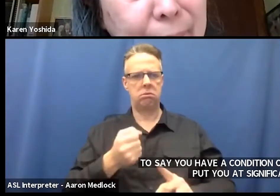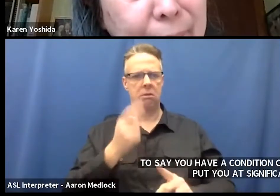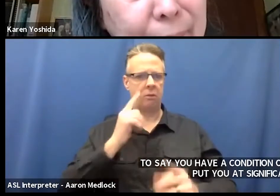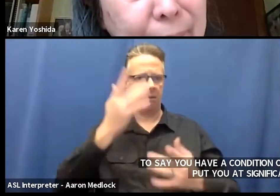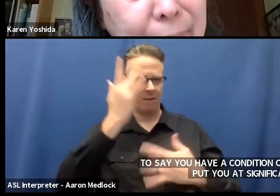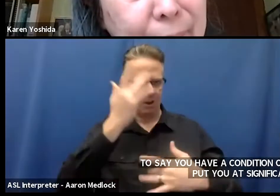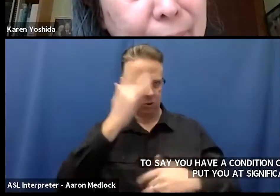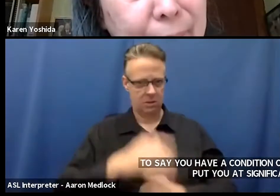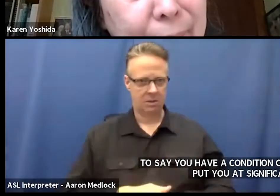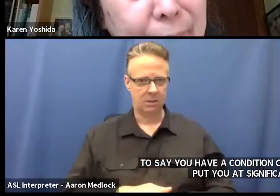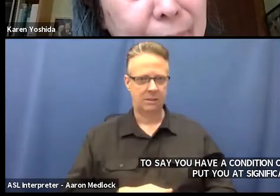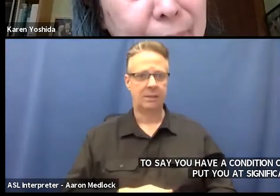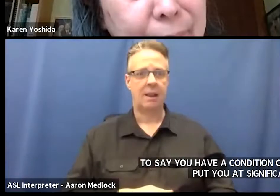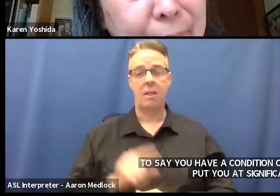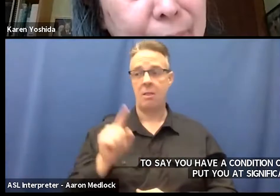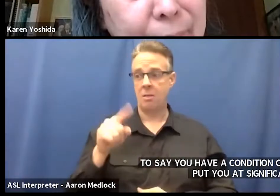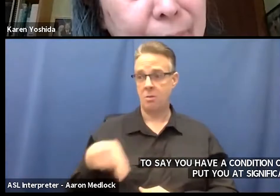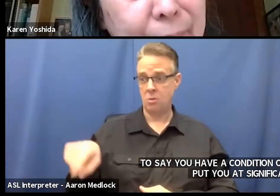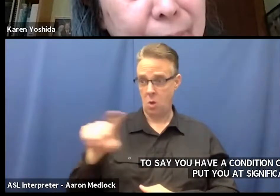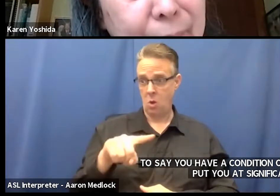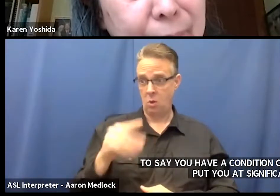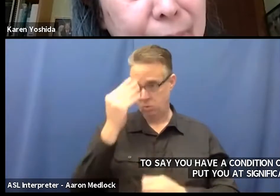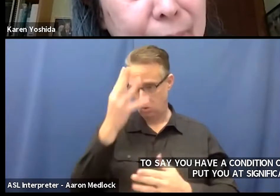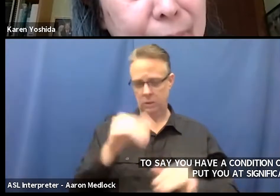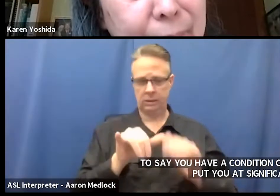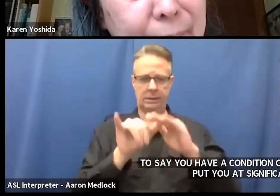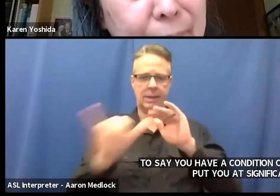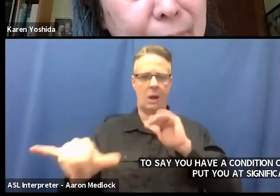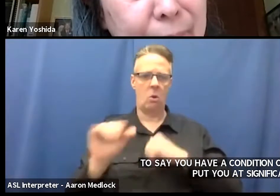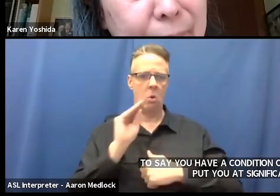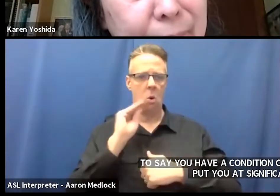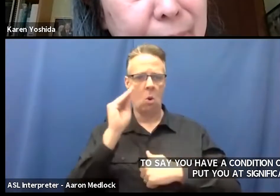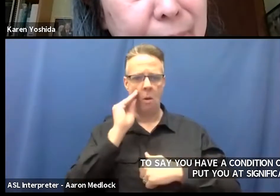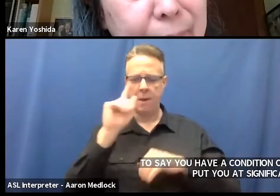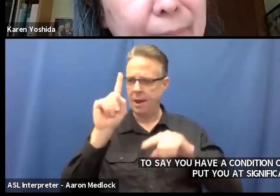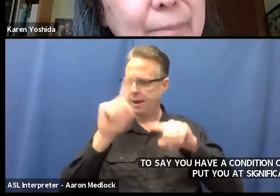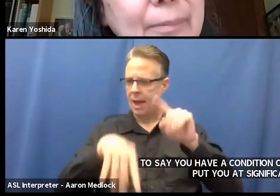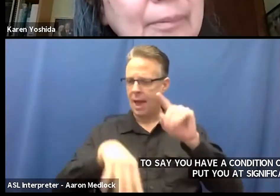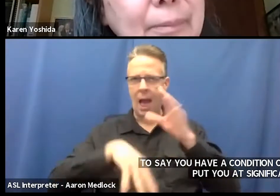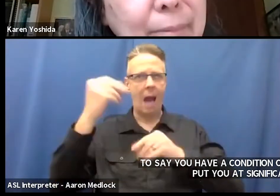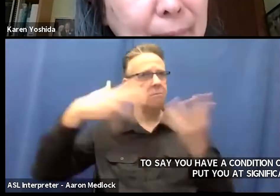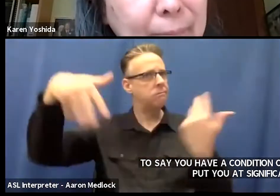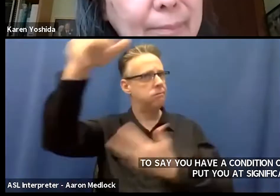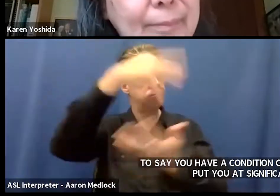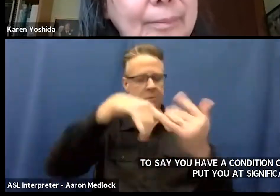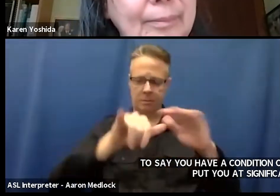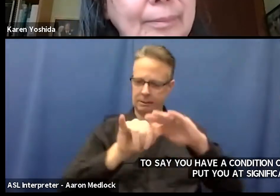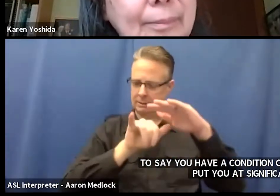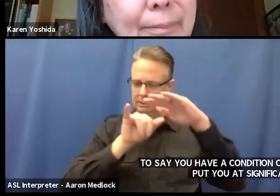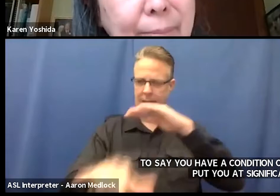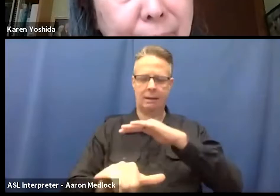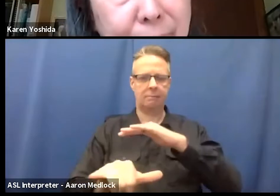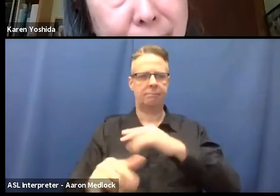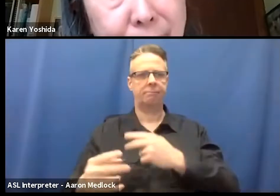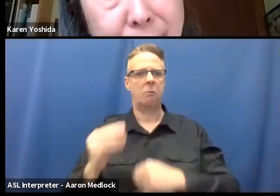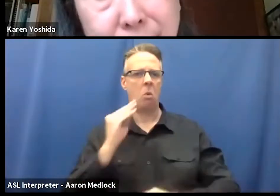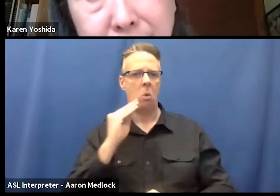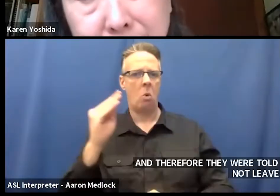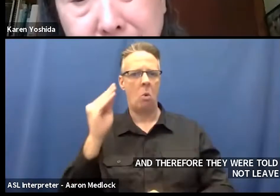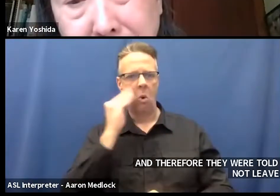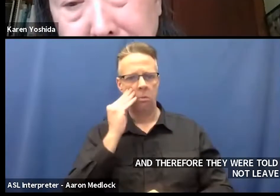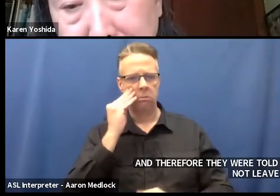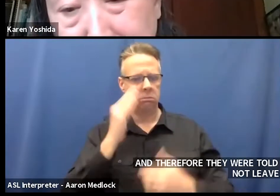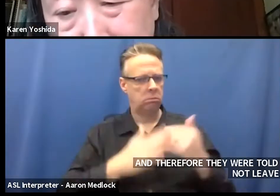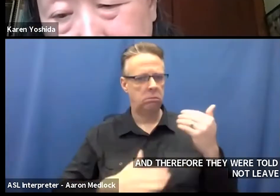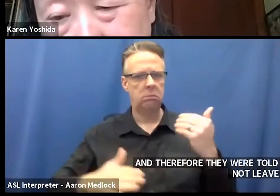were told to stay at home and they could not leave their house. They were told they must not leave their house. The rest of the